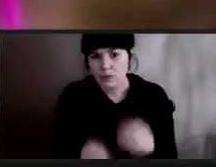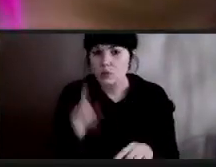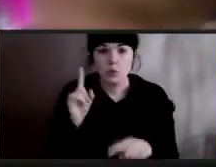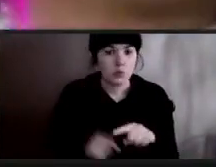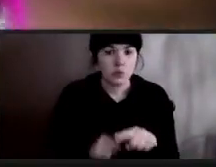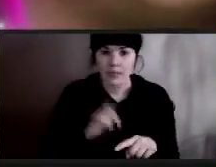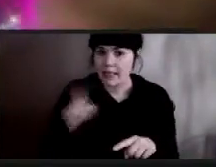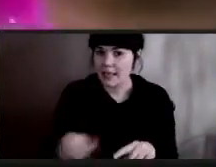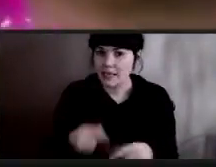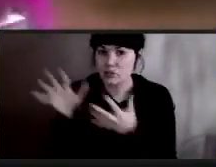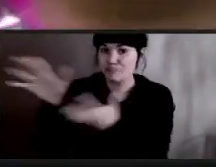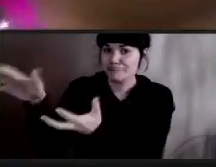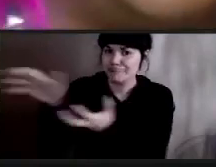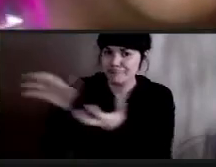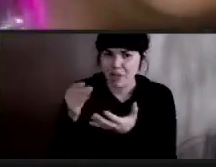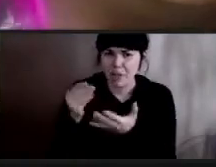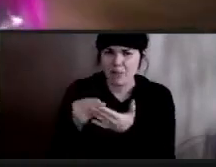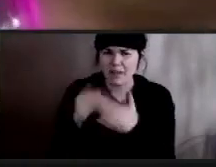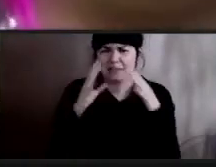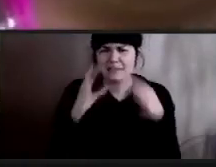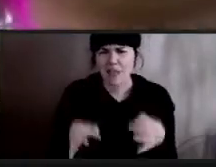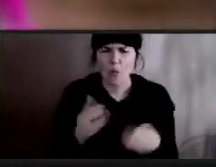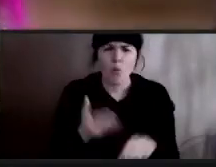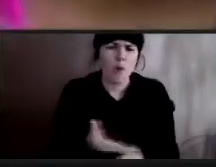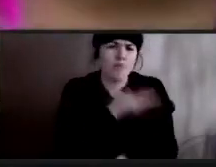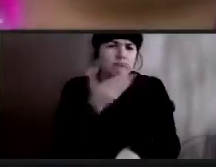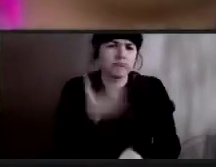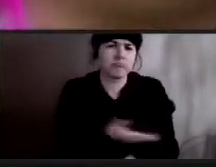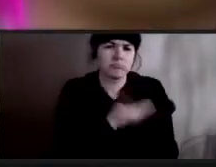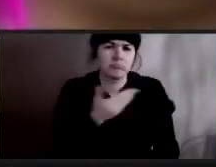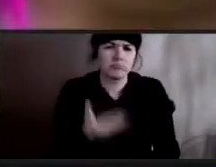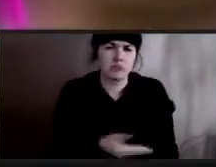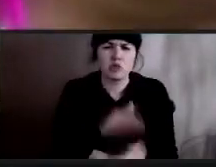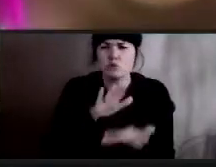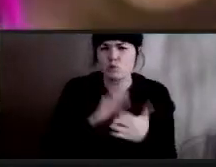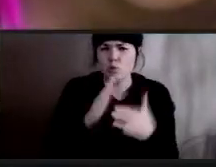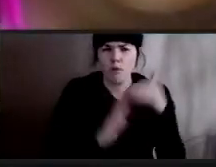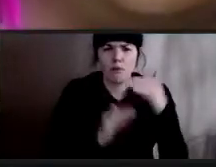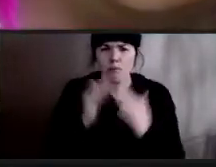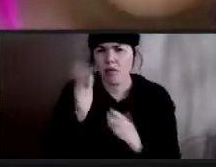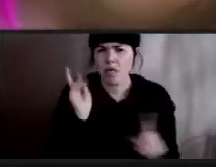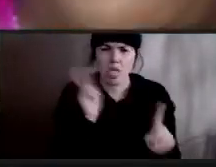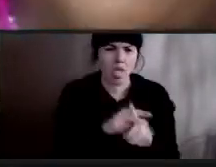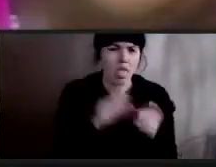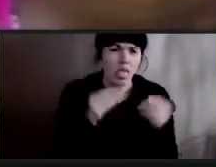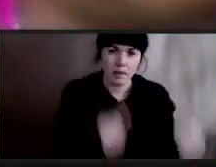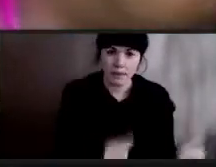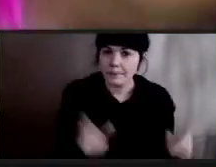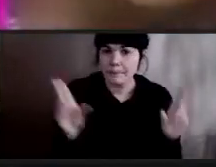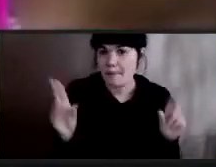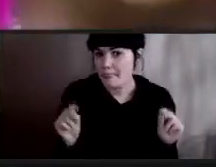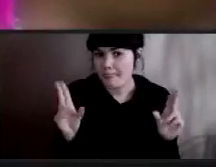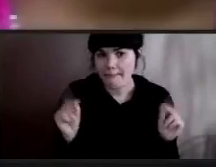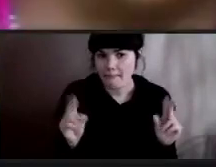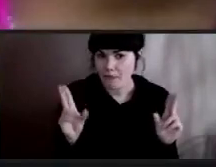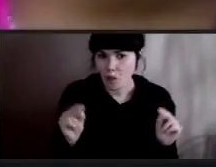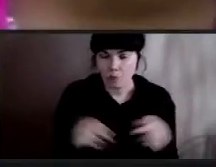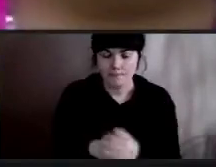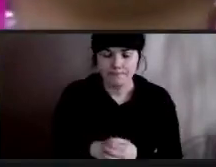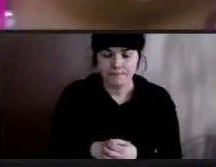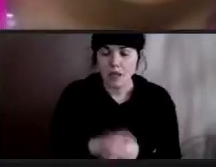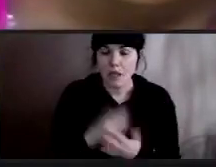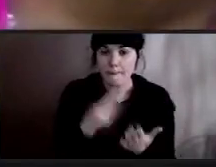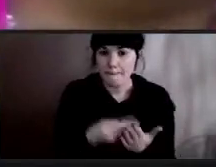your buildings. This money is to do what you need to do. If you feel COVID has